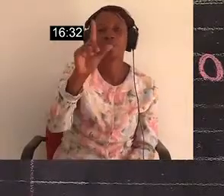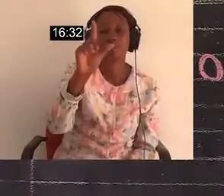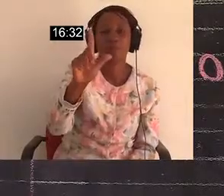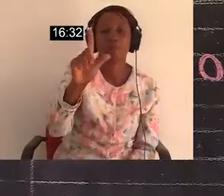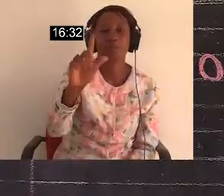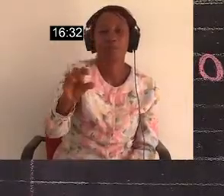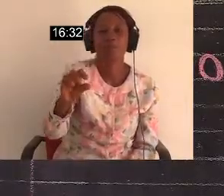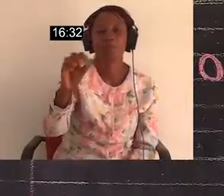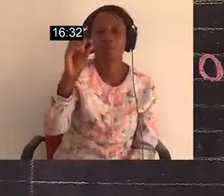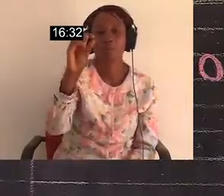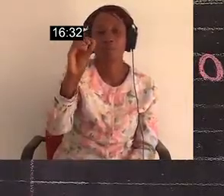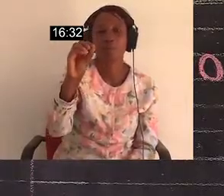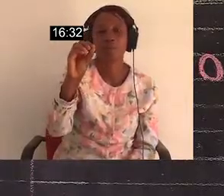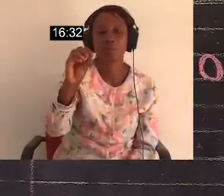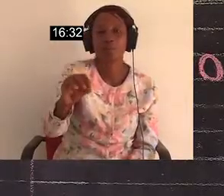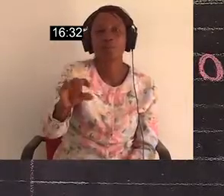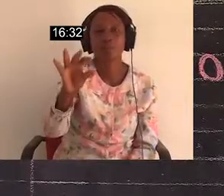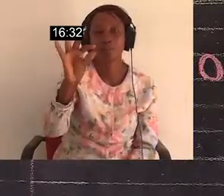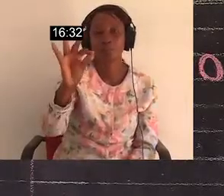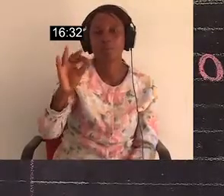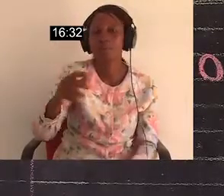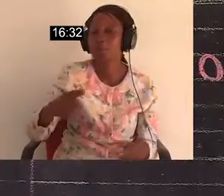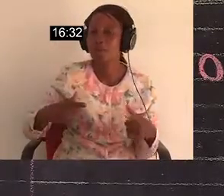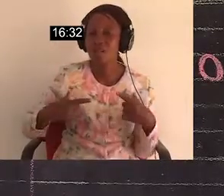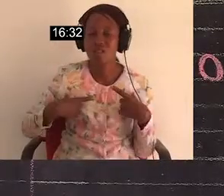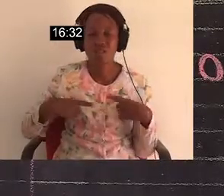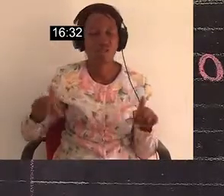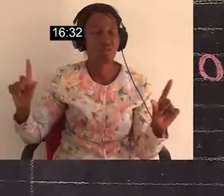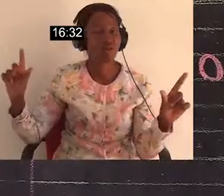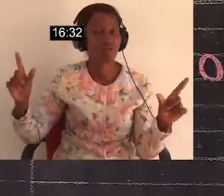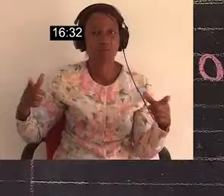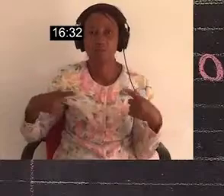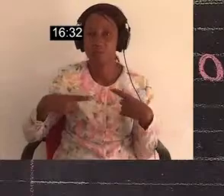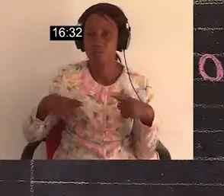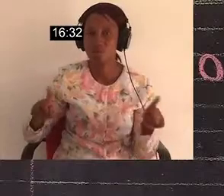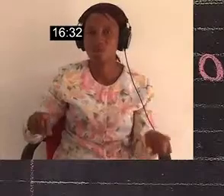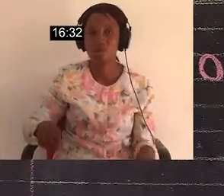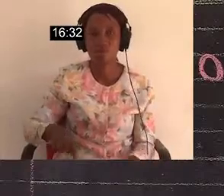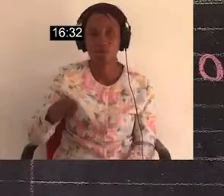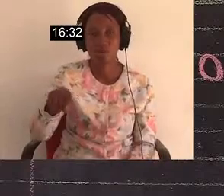Lot. He has a lot of money. Lot.